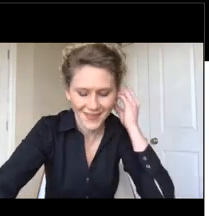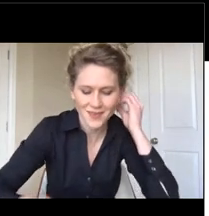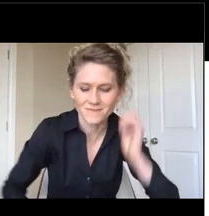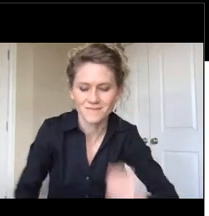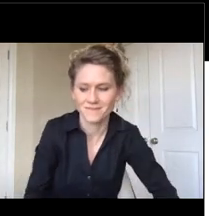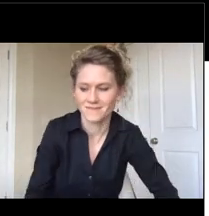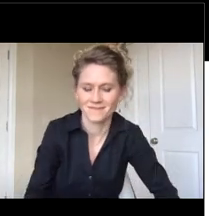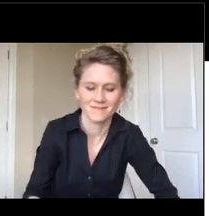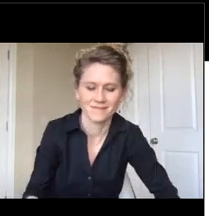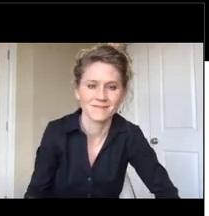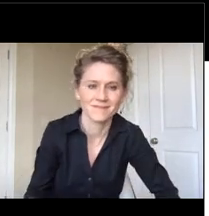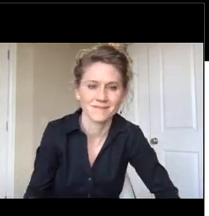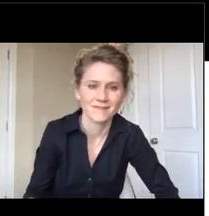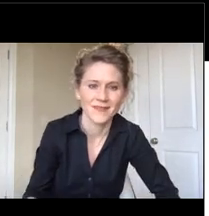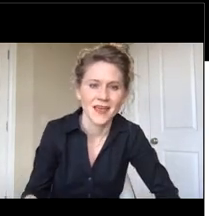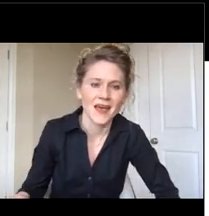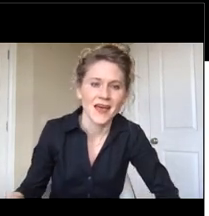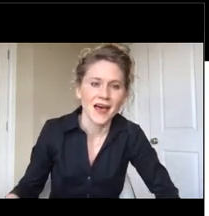Thank you.